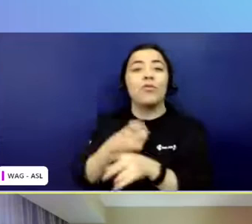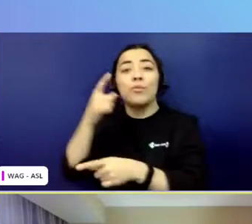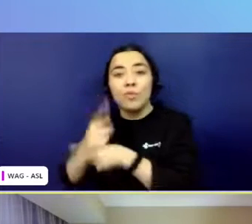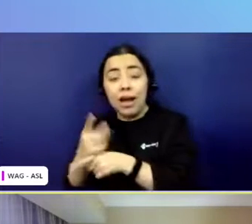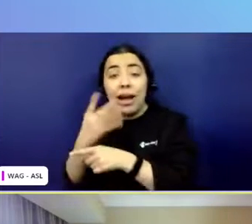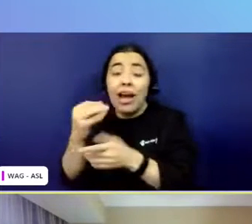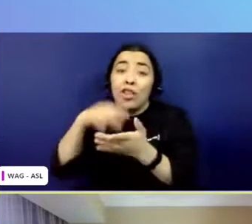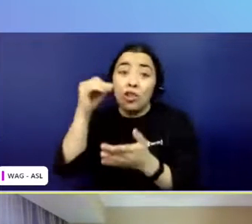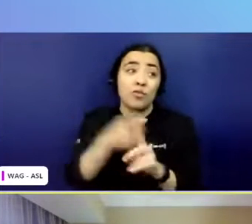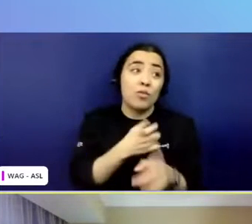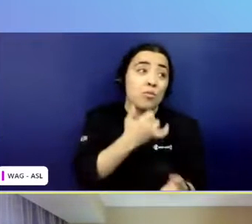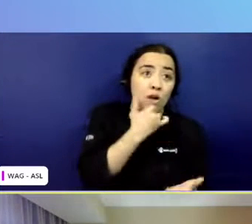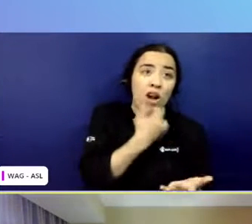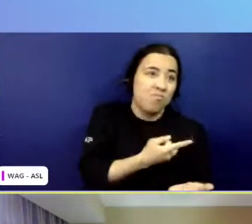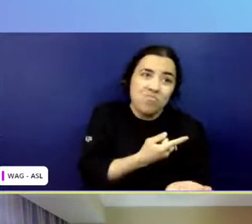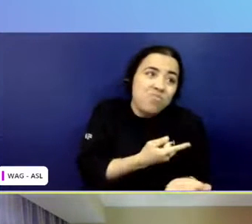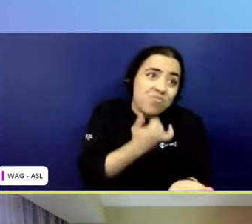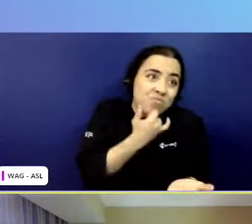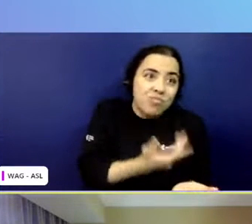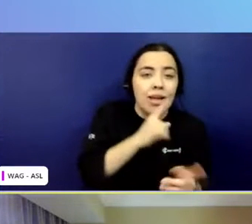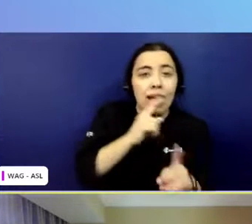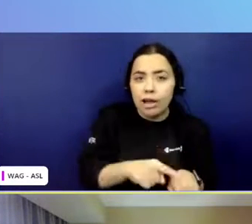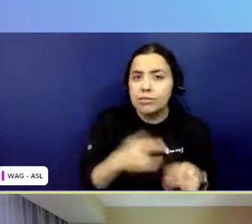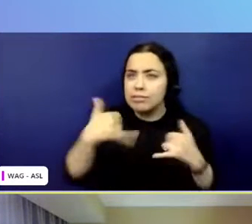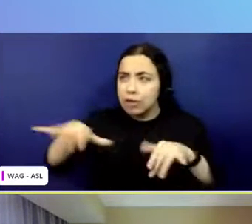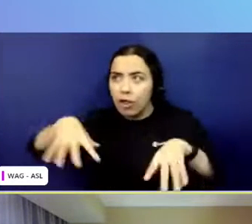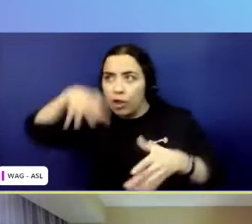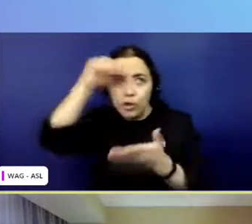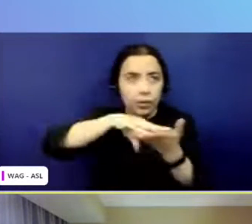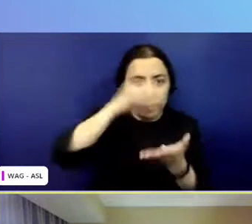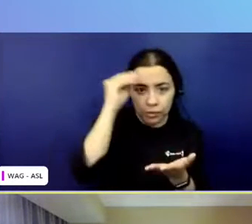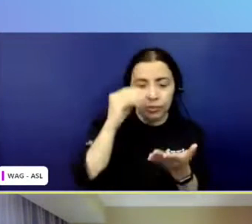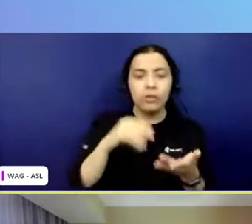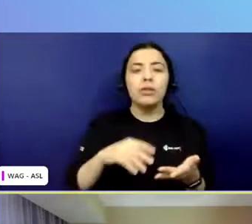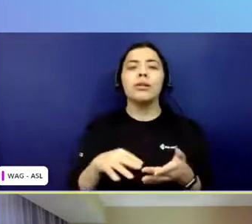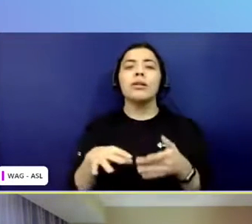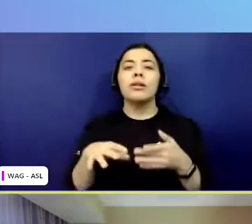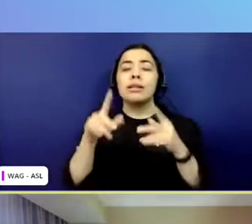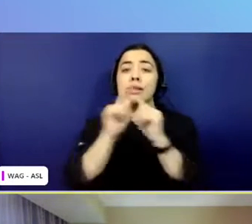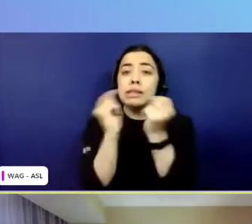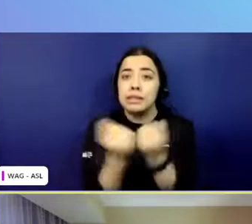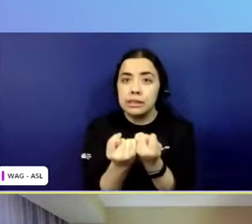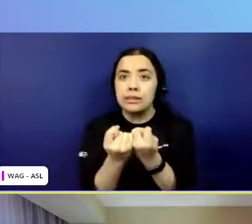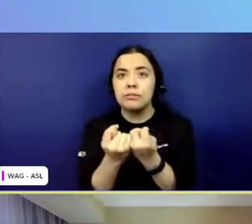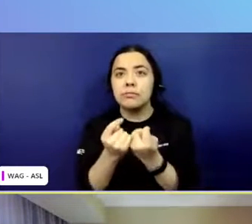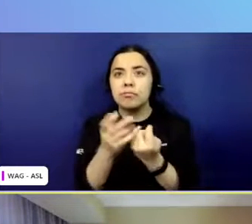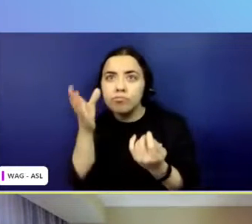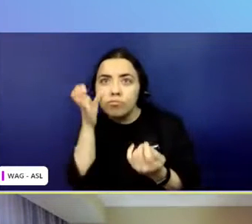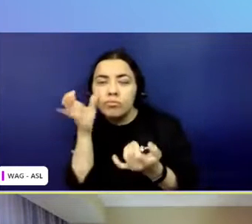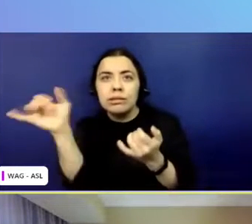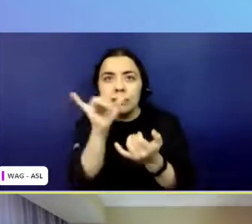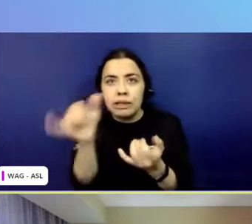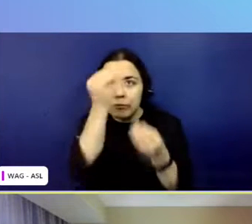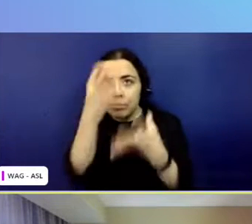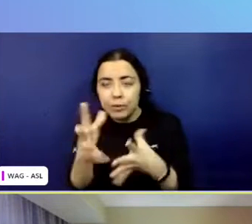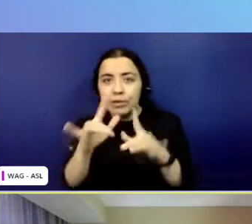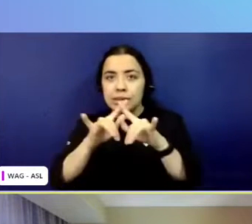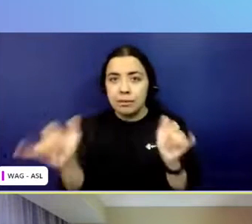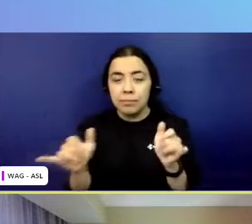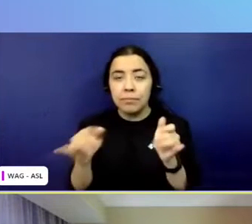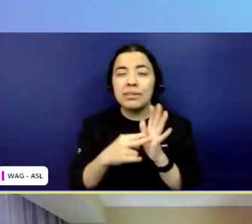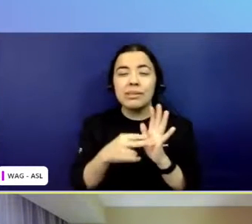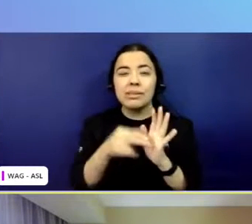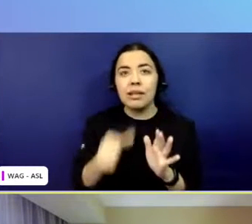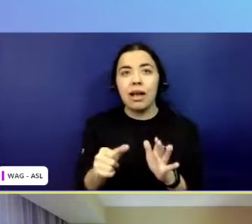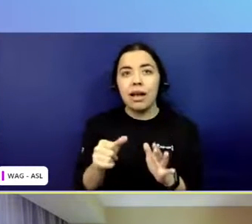together in one of our games, they are hearing the same information at the same time, and it eliminates the telephone